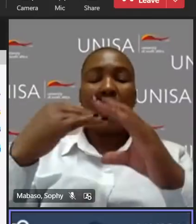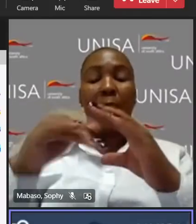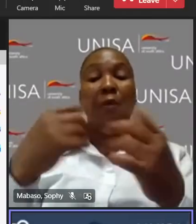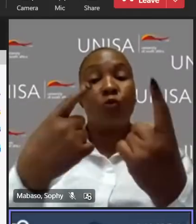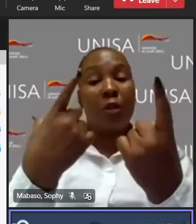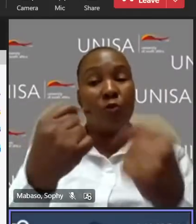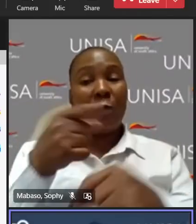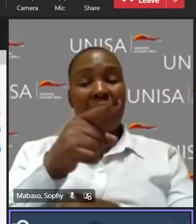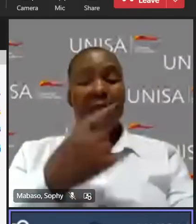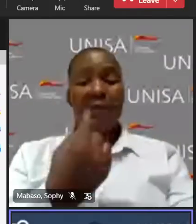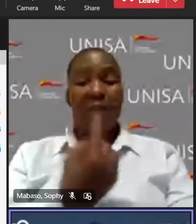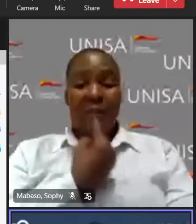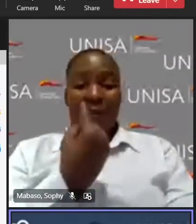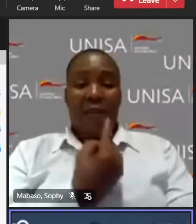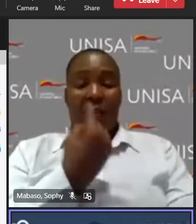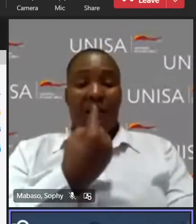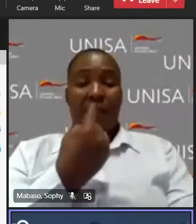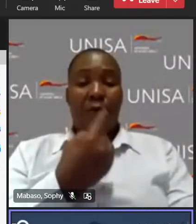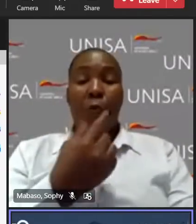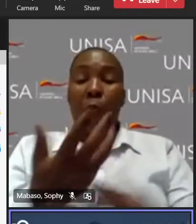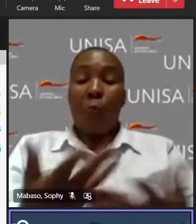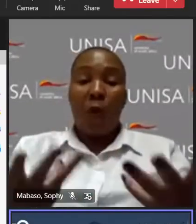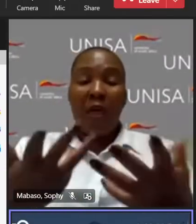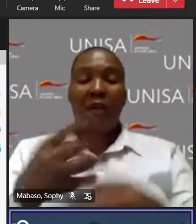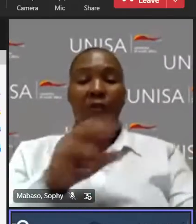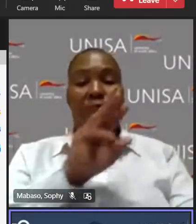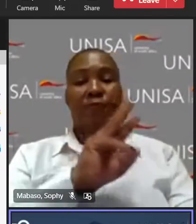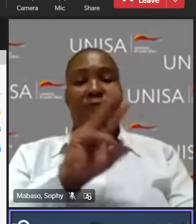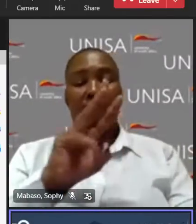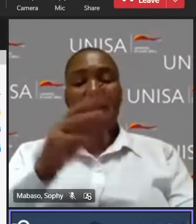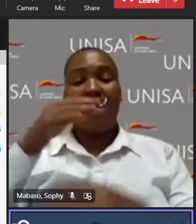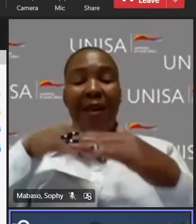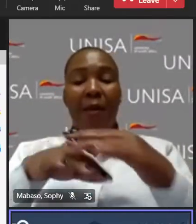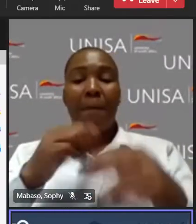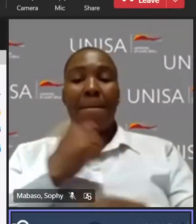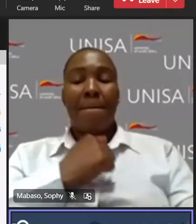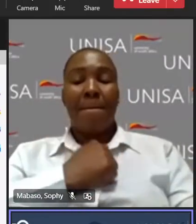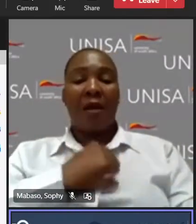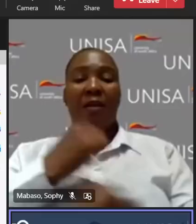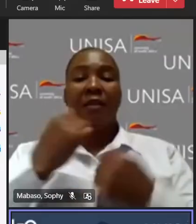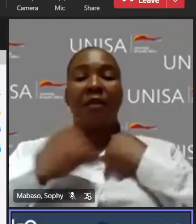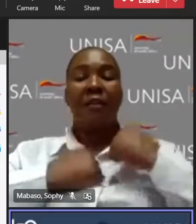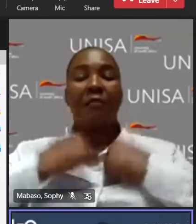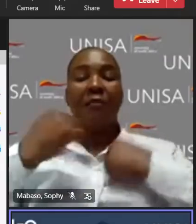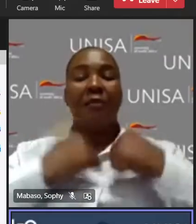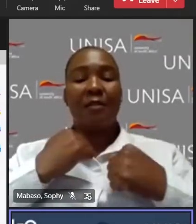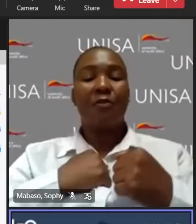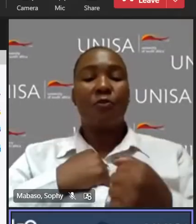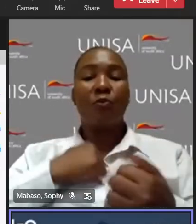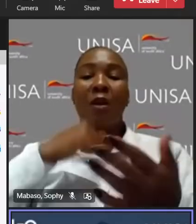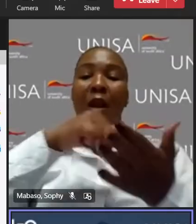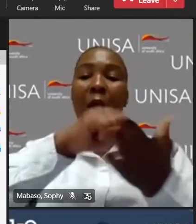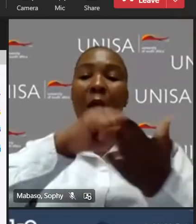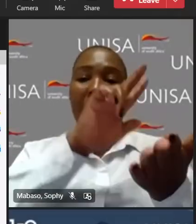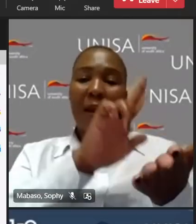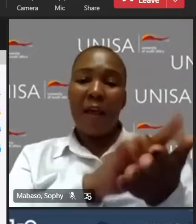yourself on the website under My Admin. You can apply for exemptions.